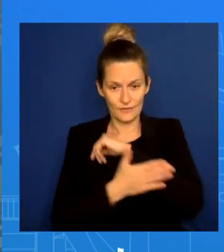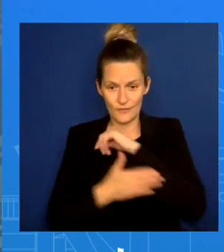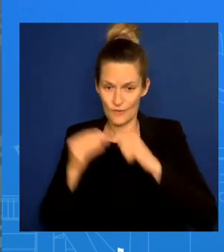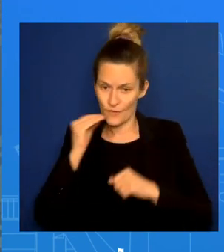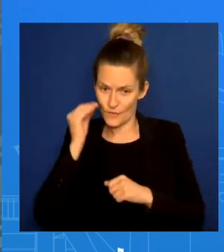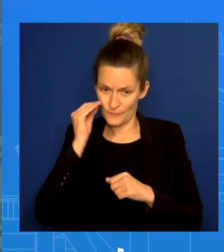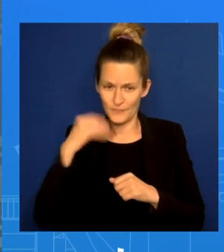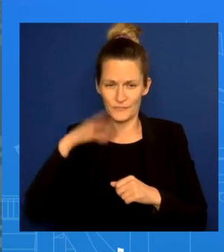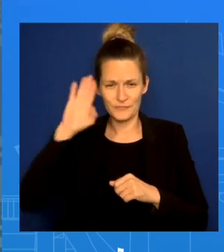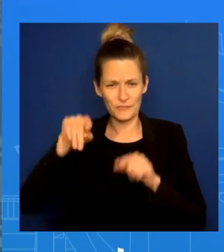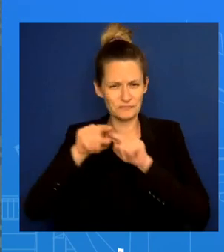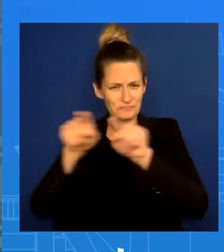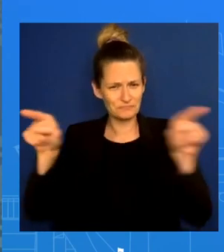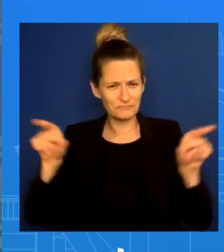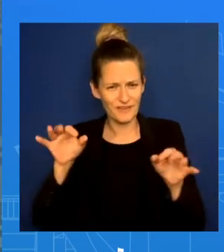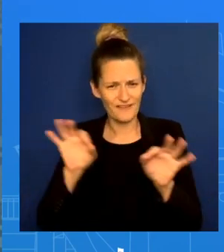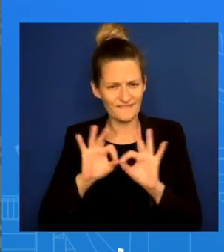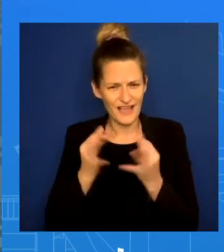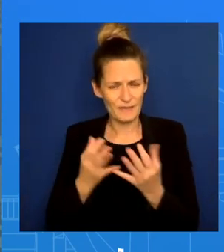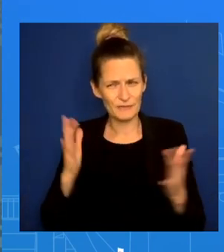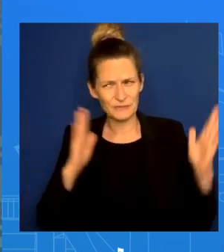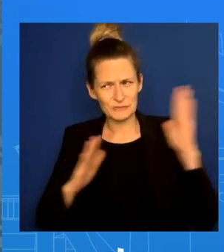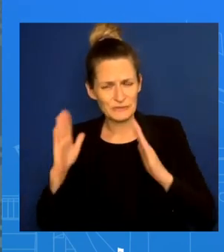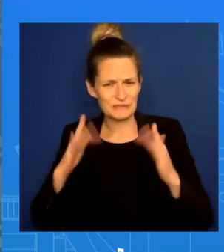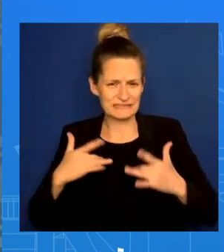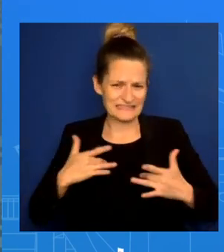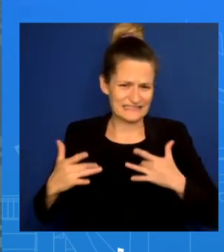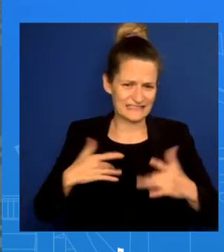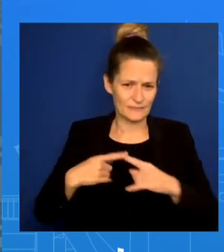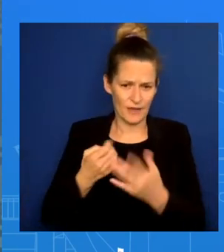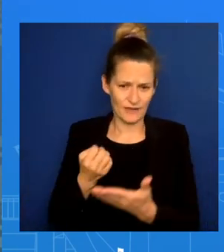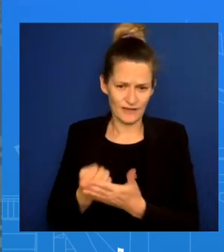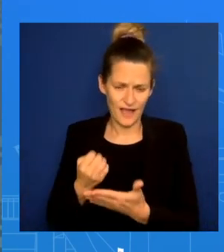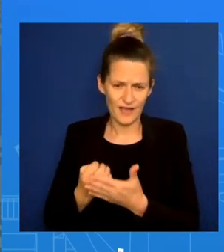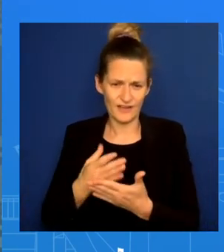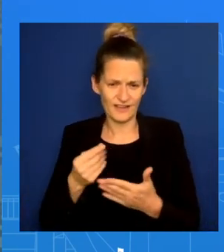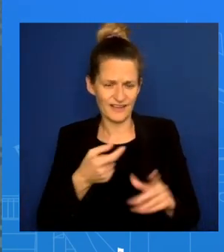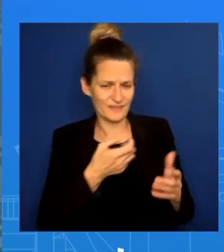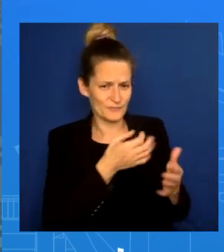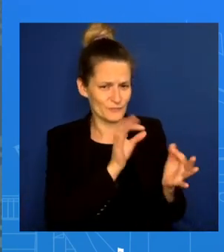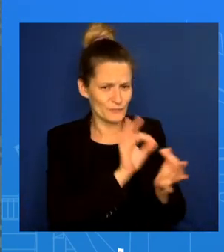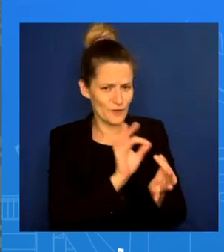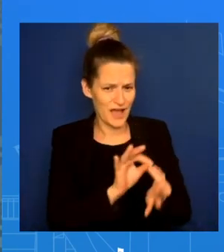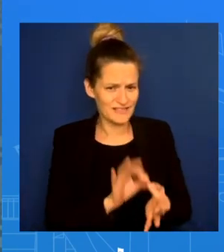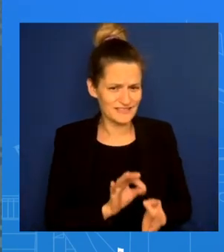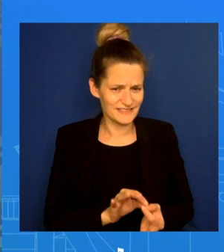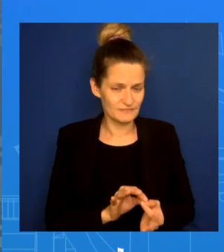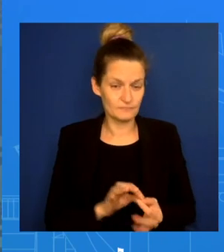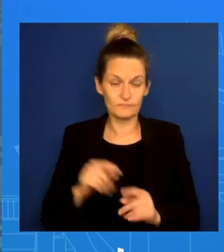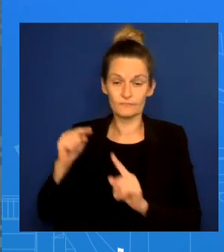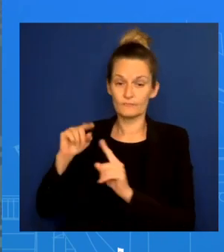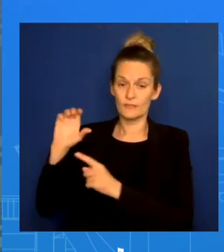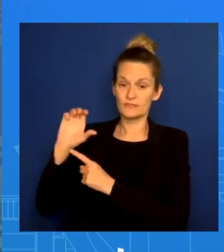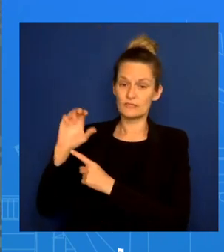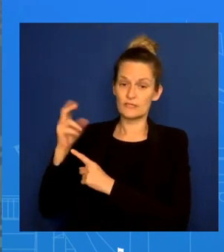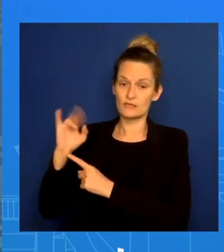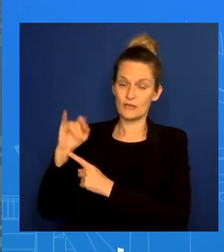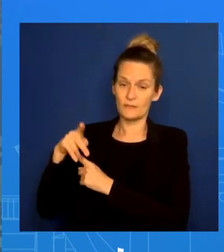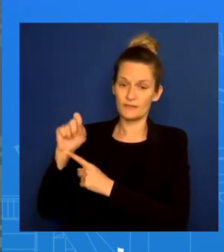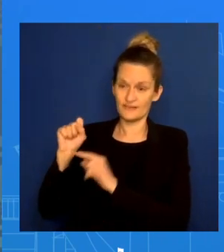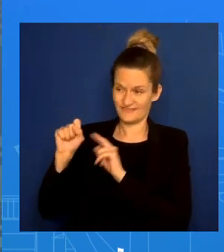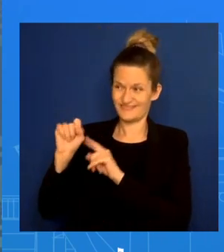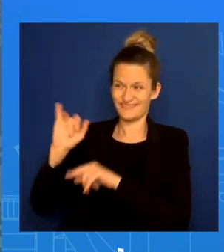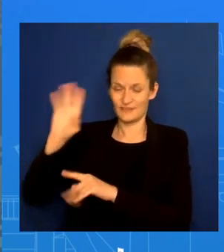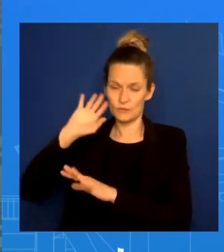the CHIPS bill is one answer. It will accelerate the manufacturing of semiconductors in America, lowering